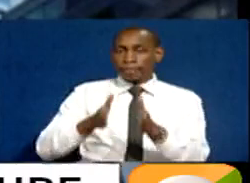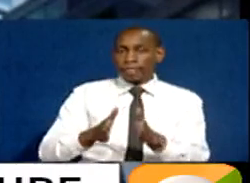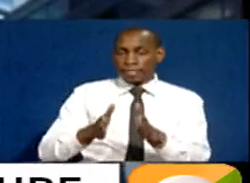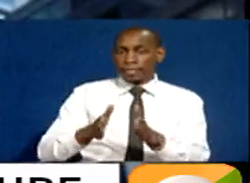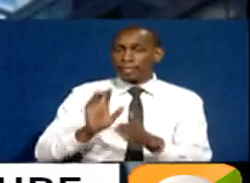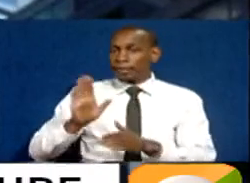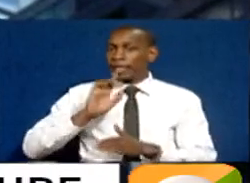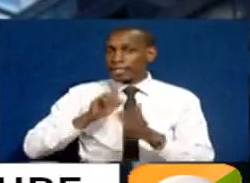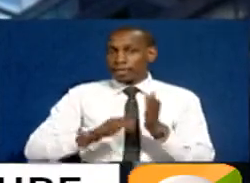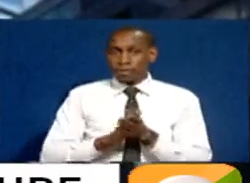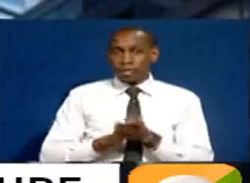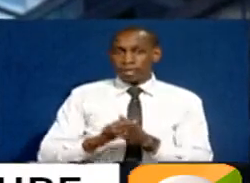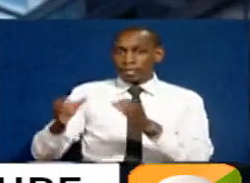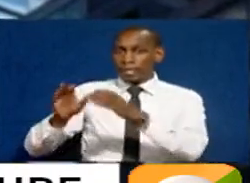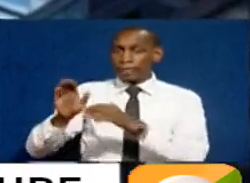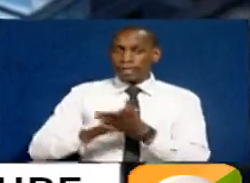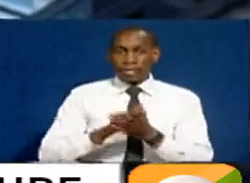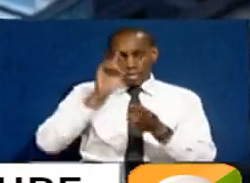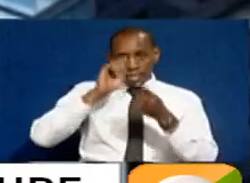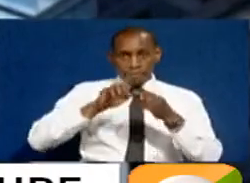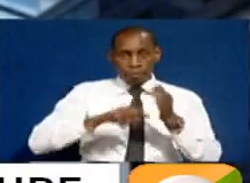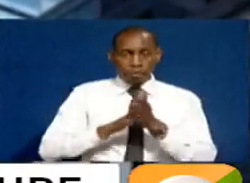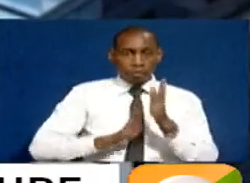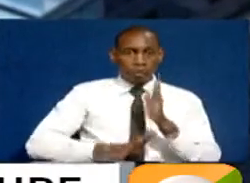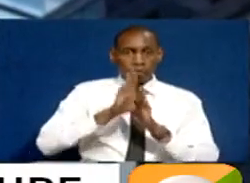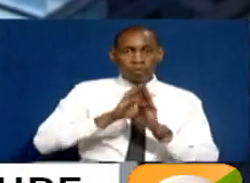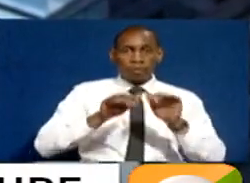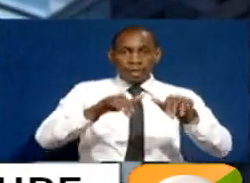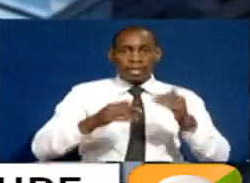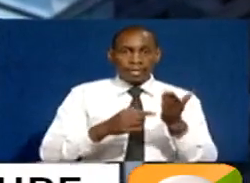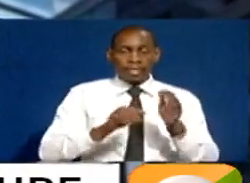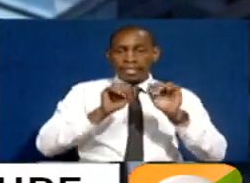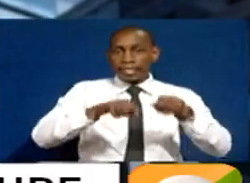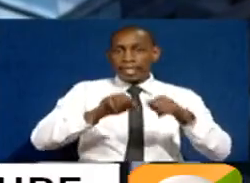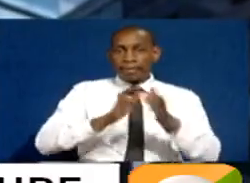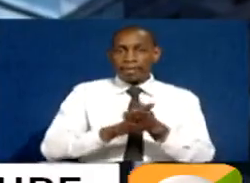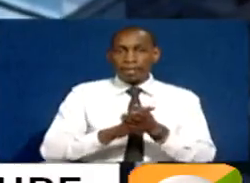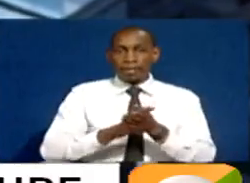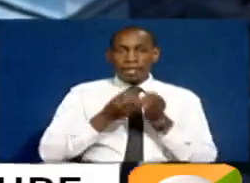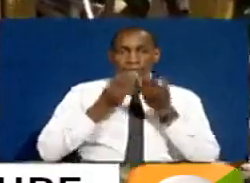Awosika said the organization has a goal of developing agri-tech that enables